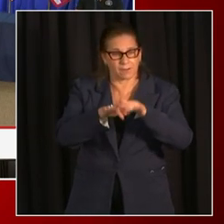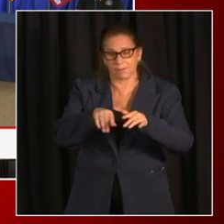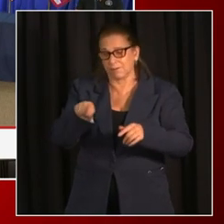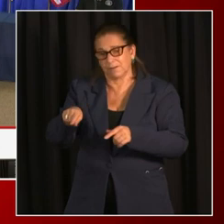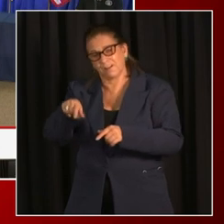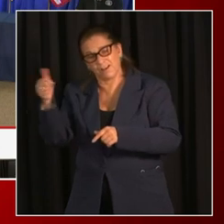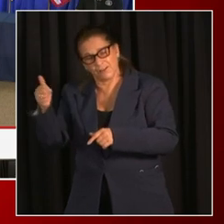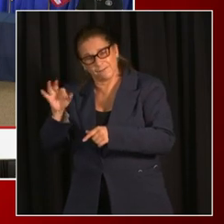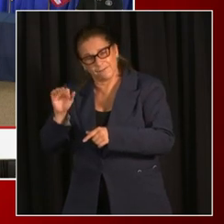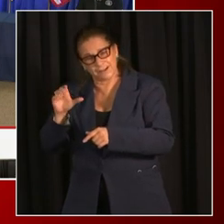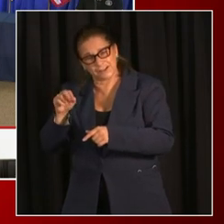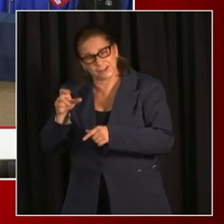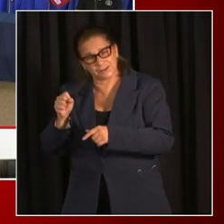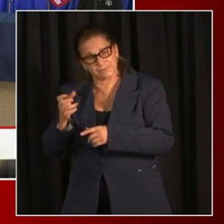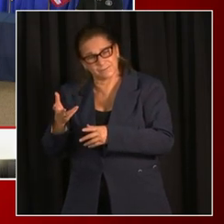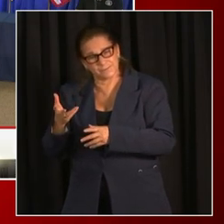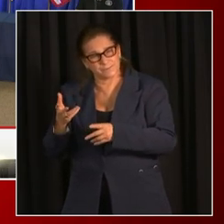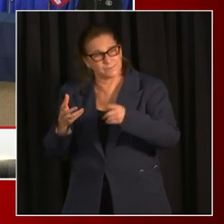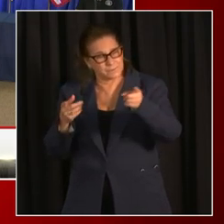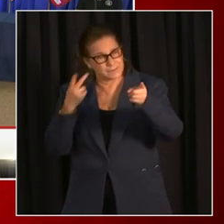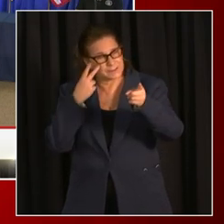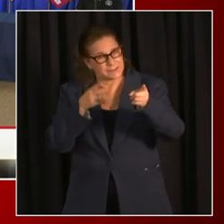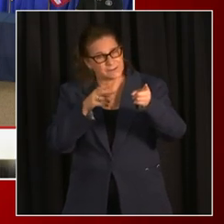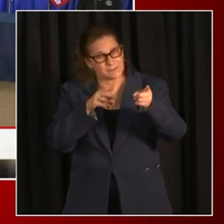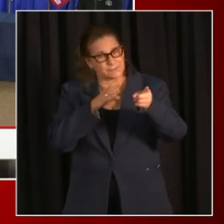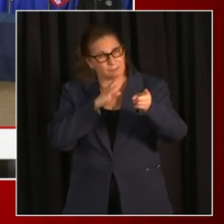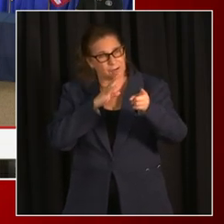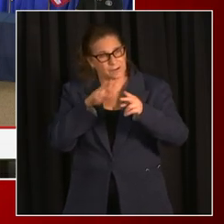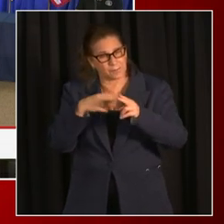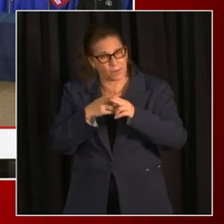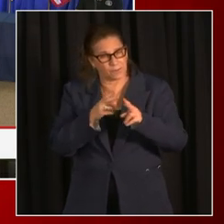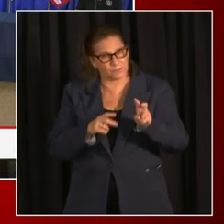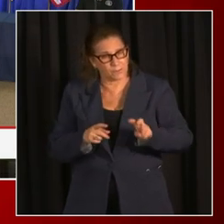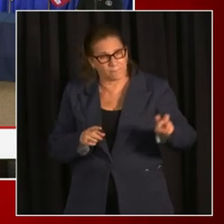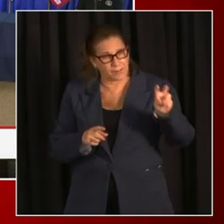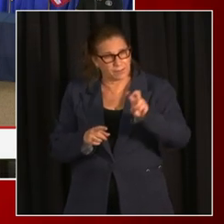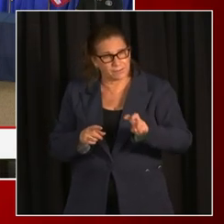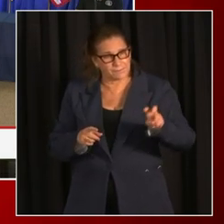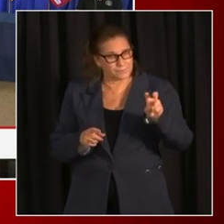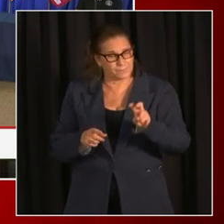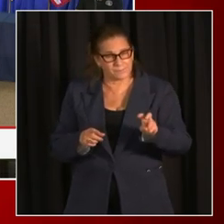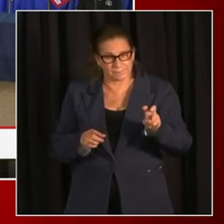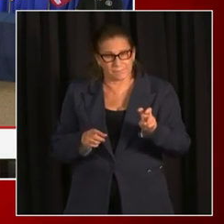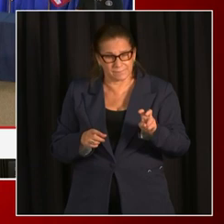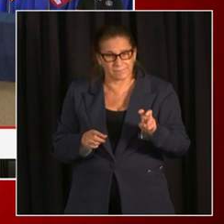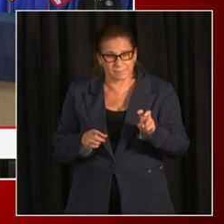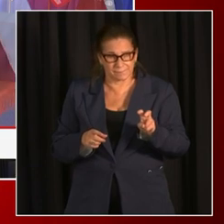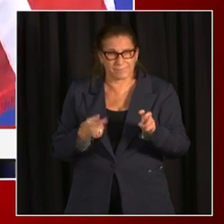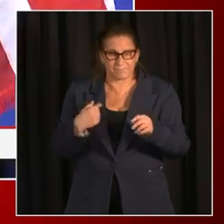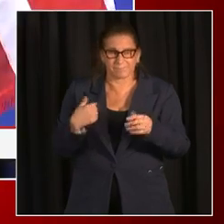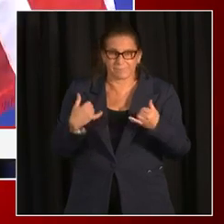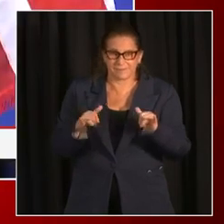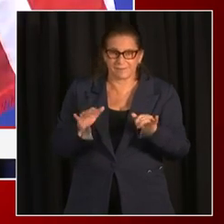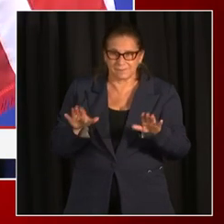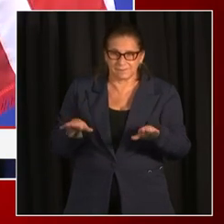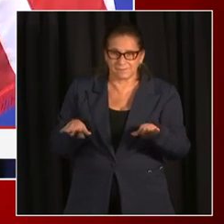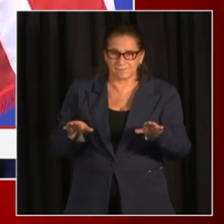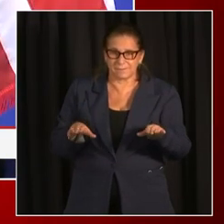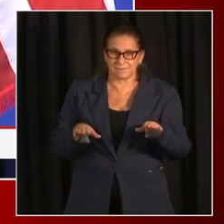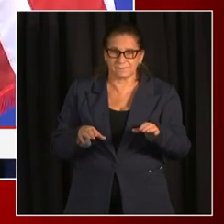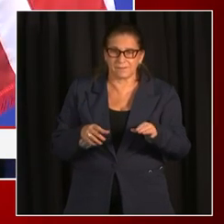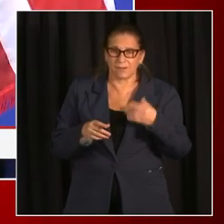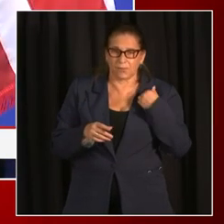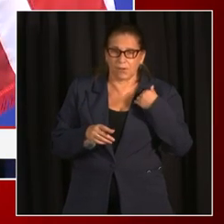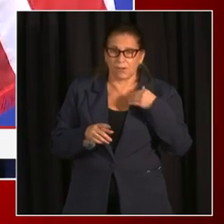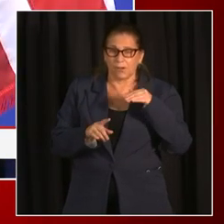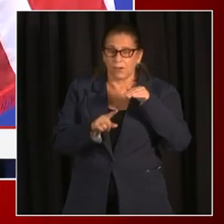You've heard Dr. Nesbitt talk about travel and workplace as well, and that's why we continue to make reminders to